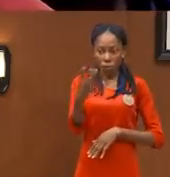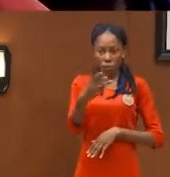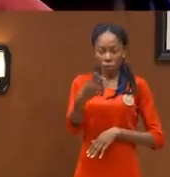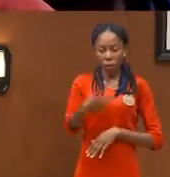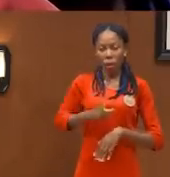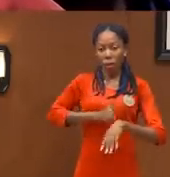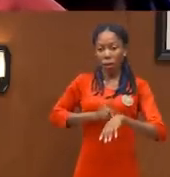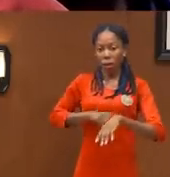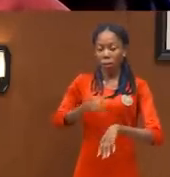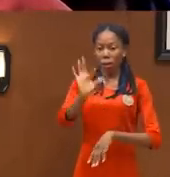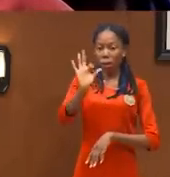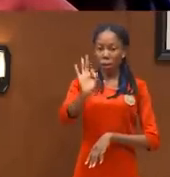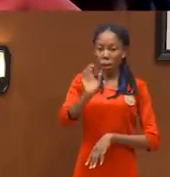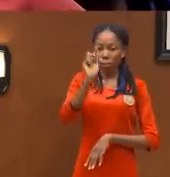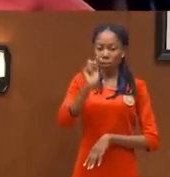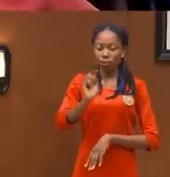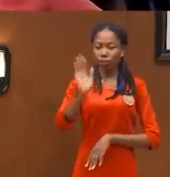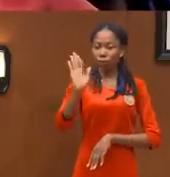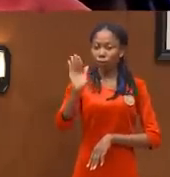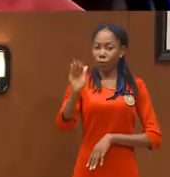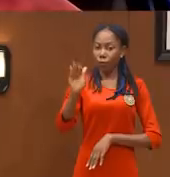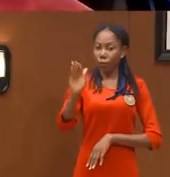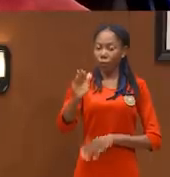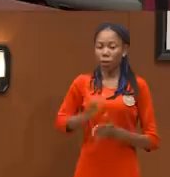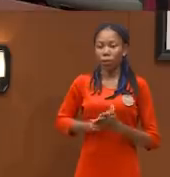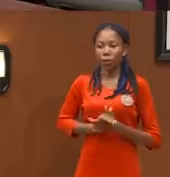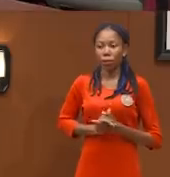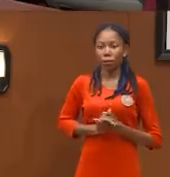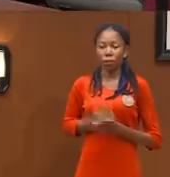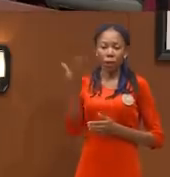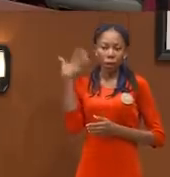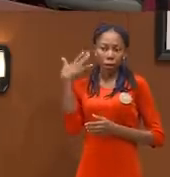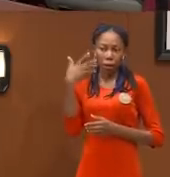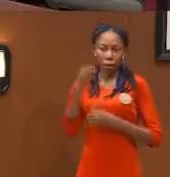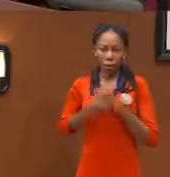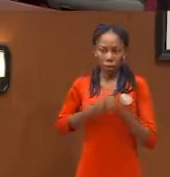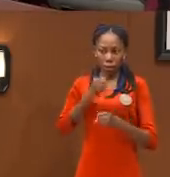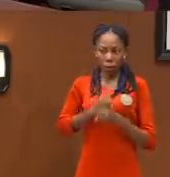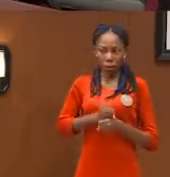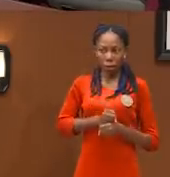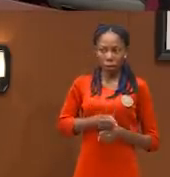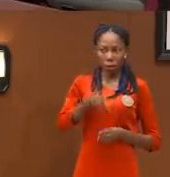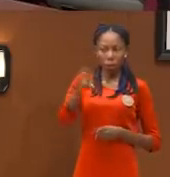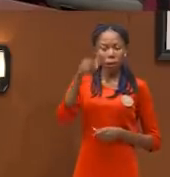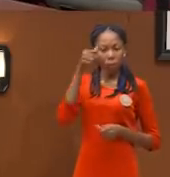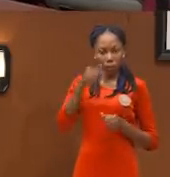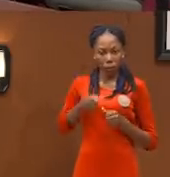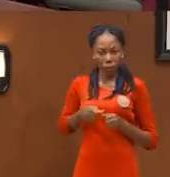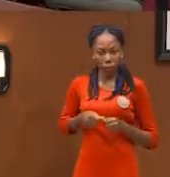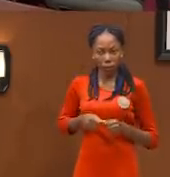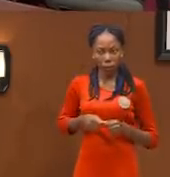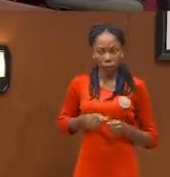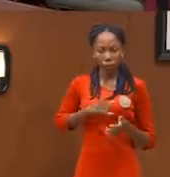9:15. That was when I gave birth. Last year, January 13th, 9:15.